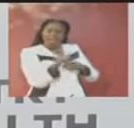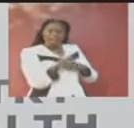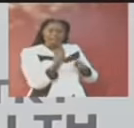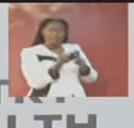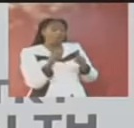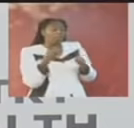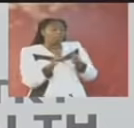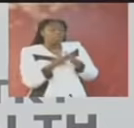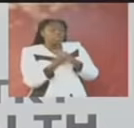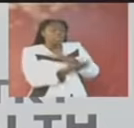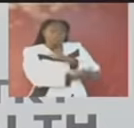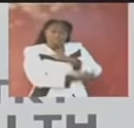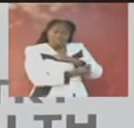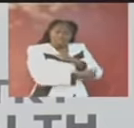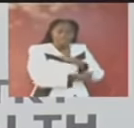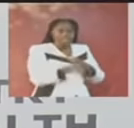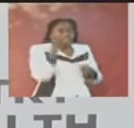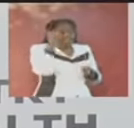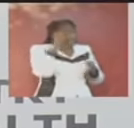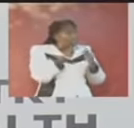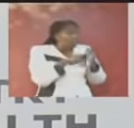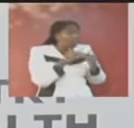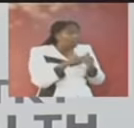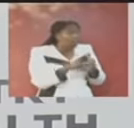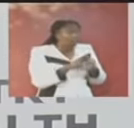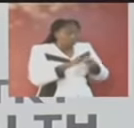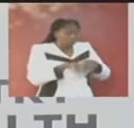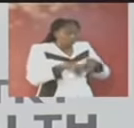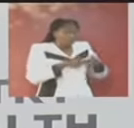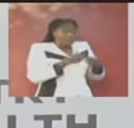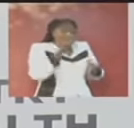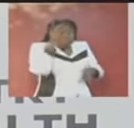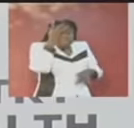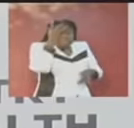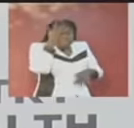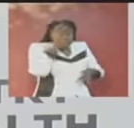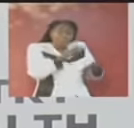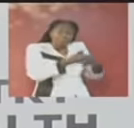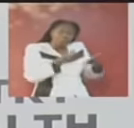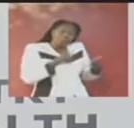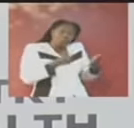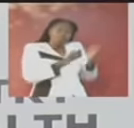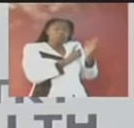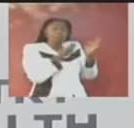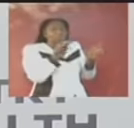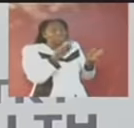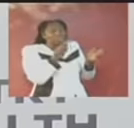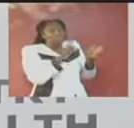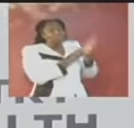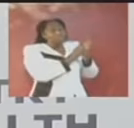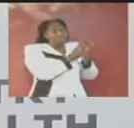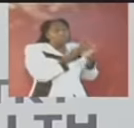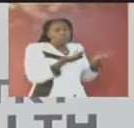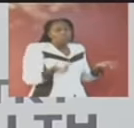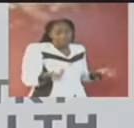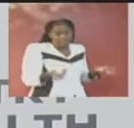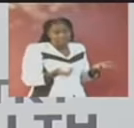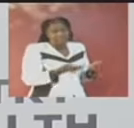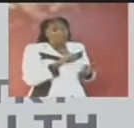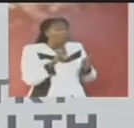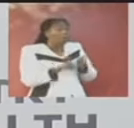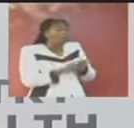medical conditions, socioeconomic factors, as well as if they fall within a